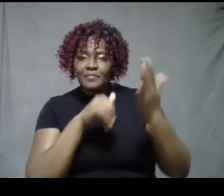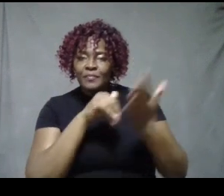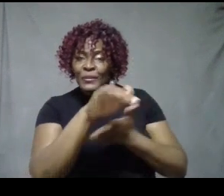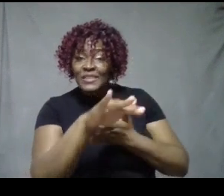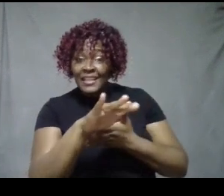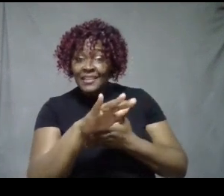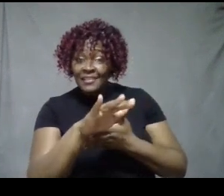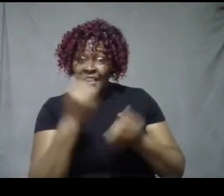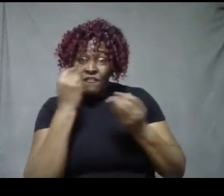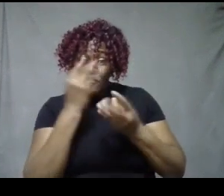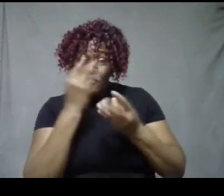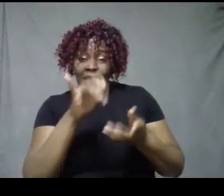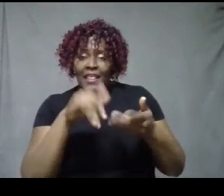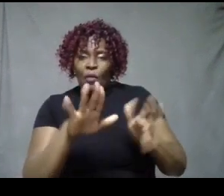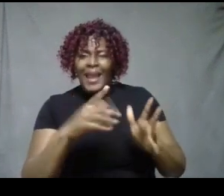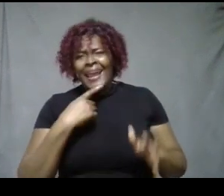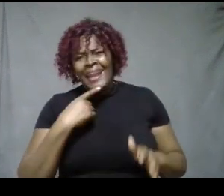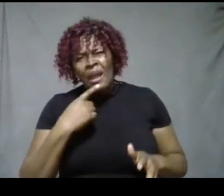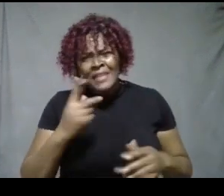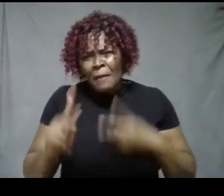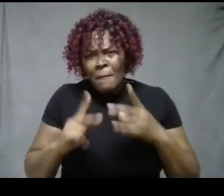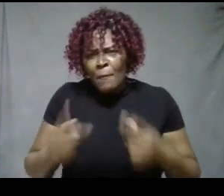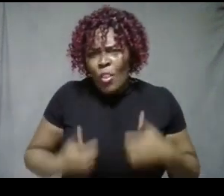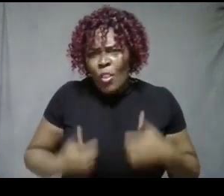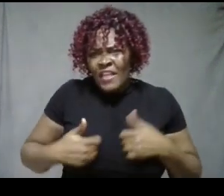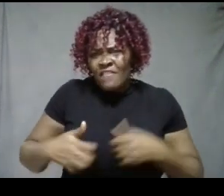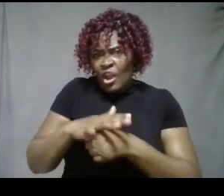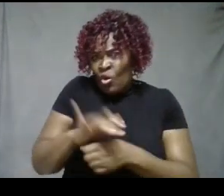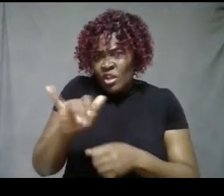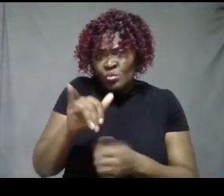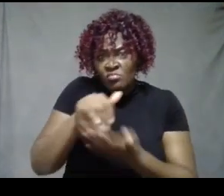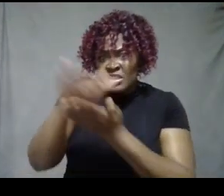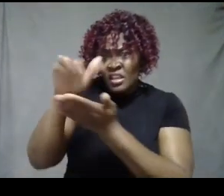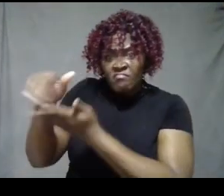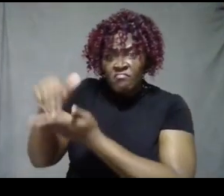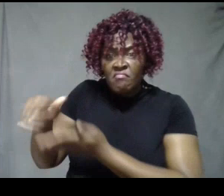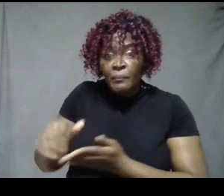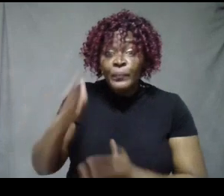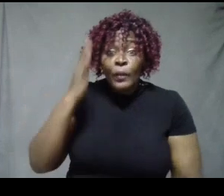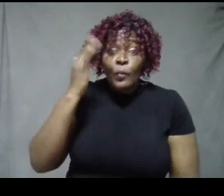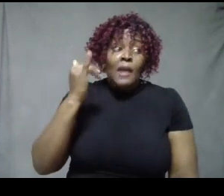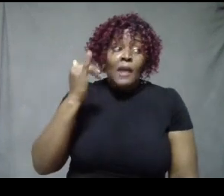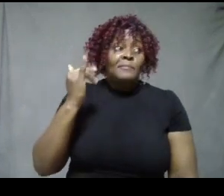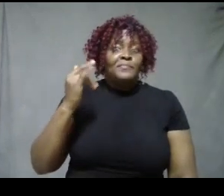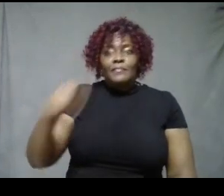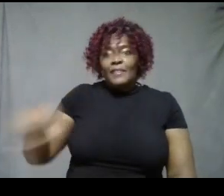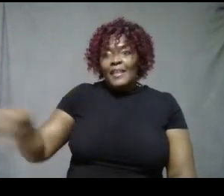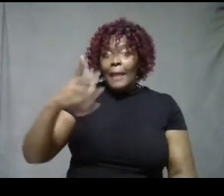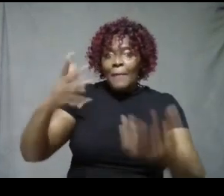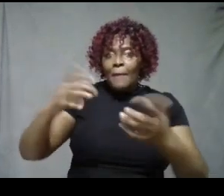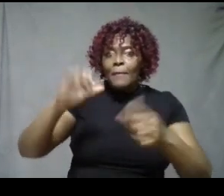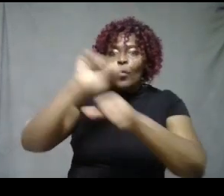tend to say push it out to all the residents as well, just because that way they're probably working for someone in the city or